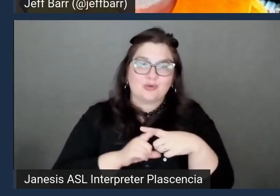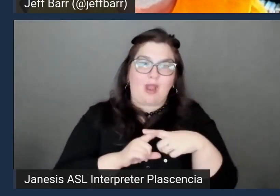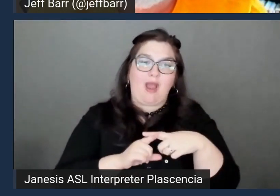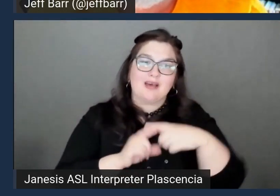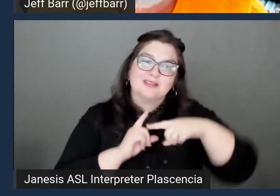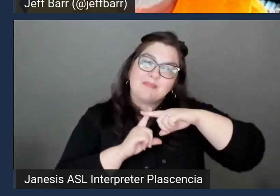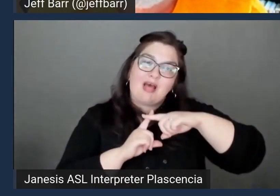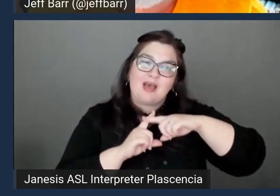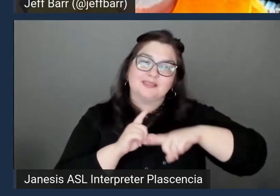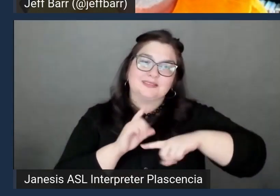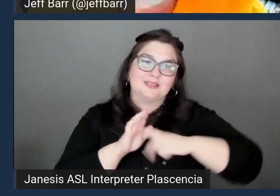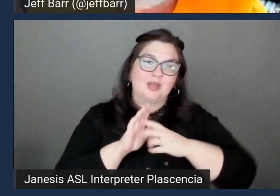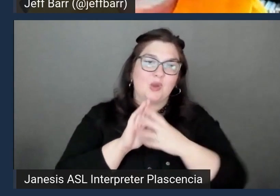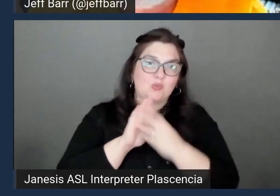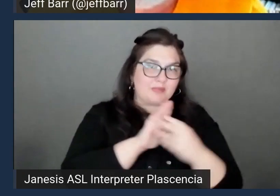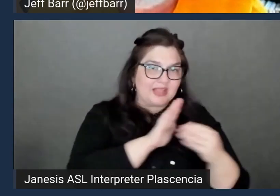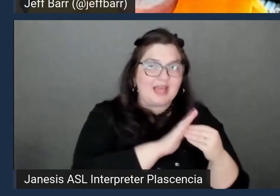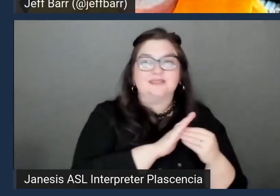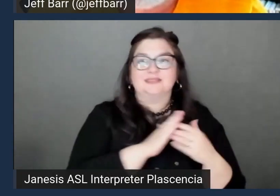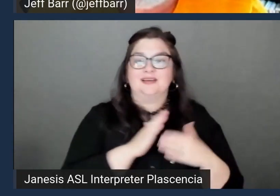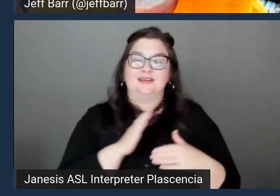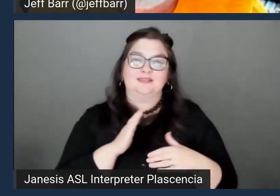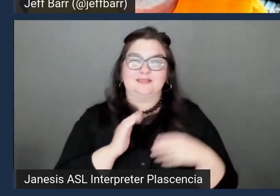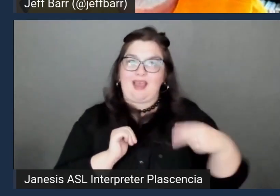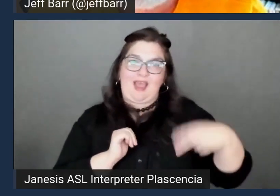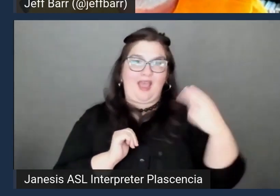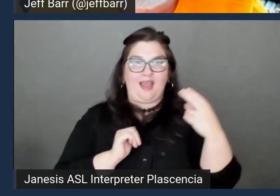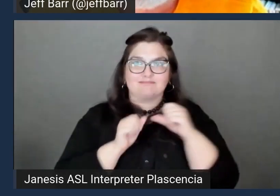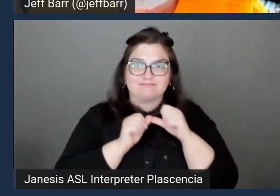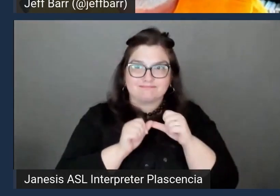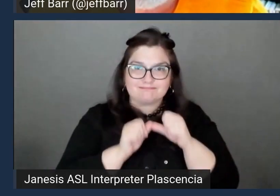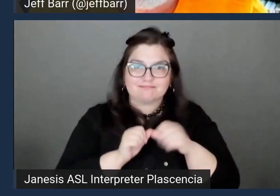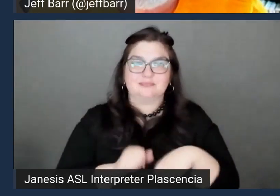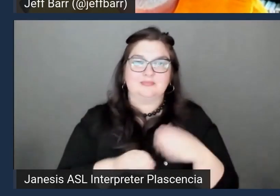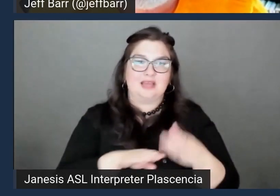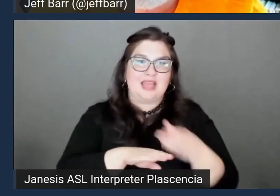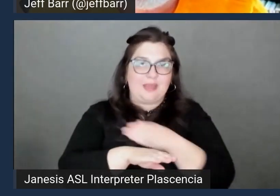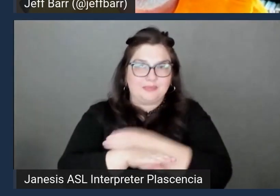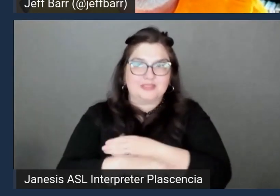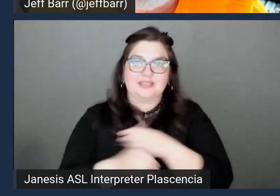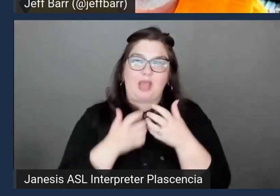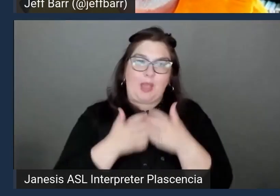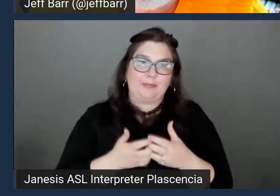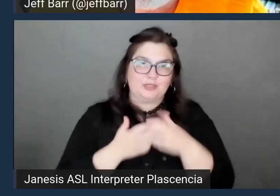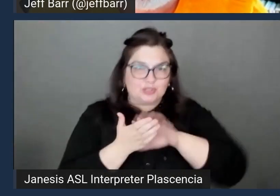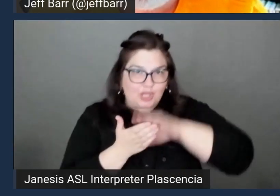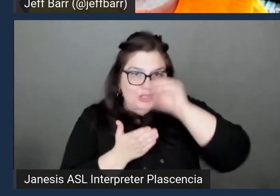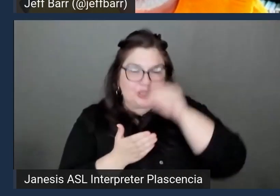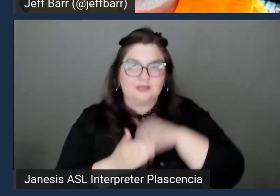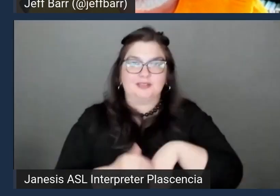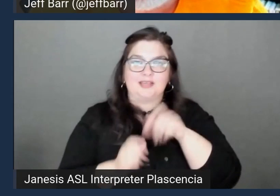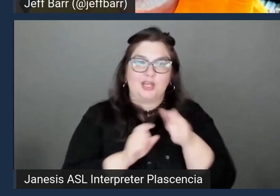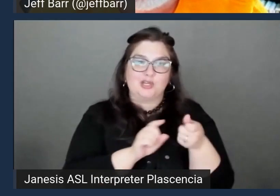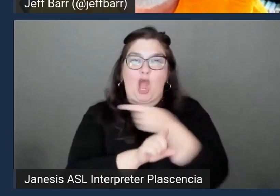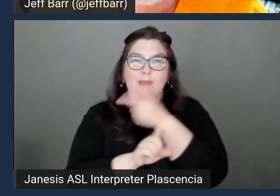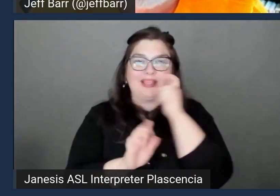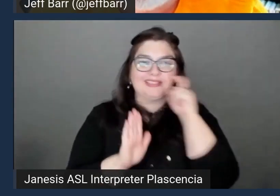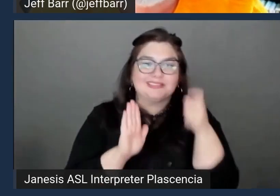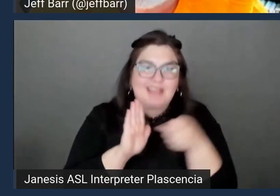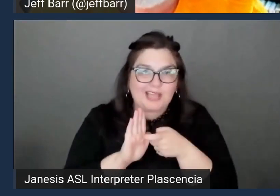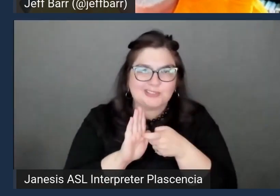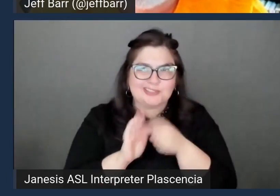higher availability than you were able to get today. Improvements in machine learning and anomaly detection. Stuff